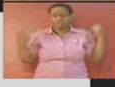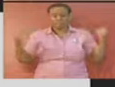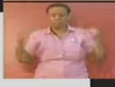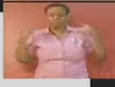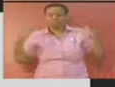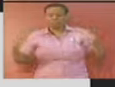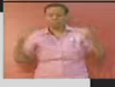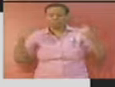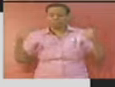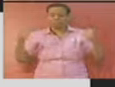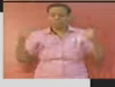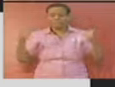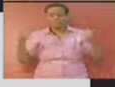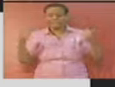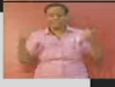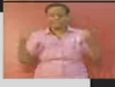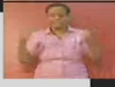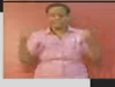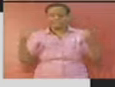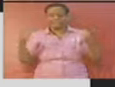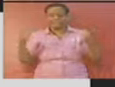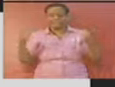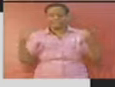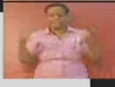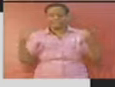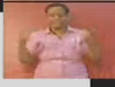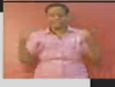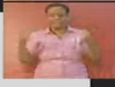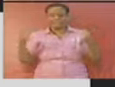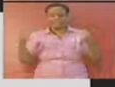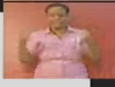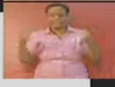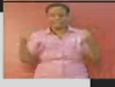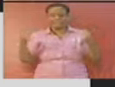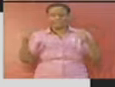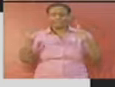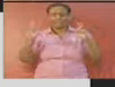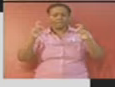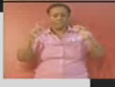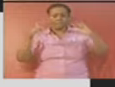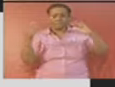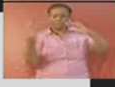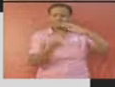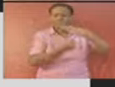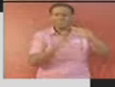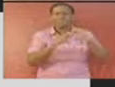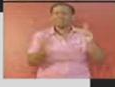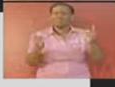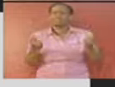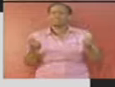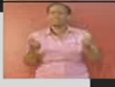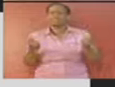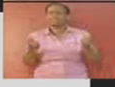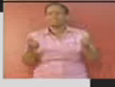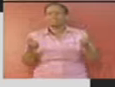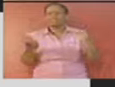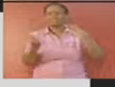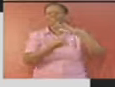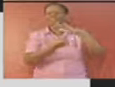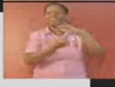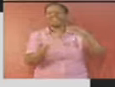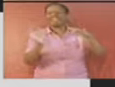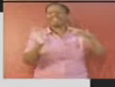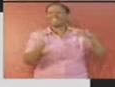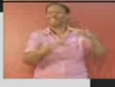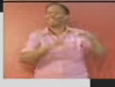think that you exist in your own little bubble, but once you interact with people, you are interacting with persons